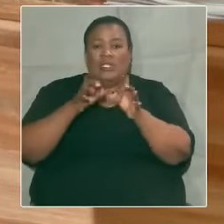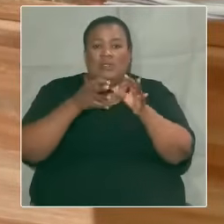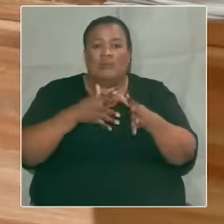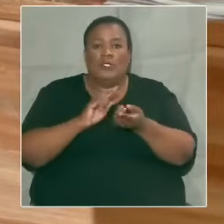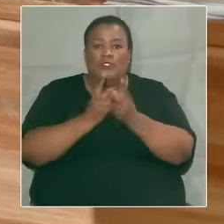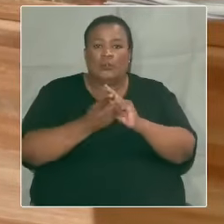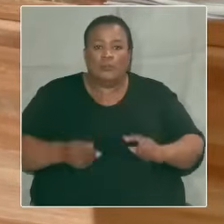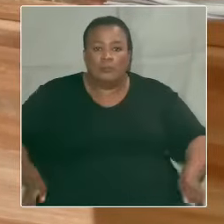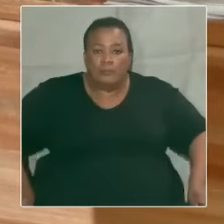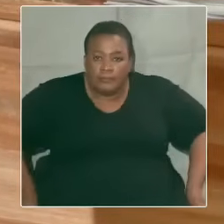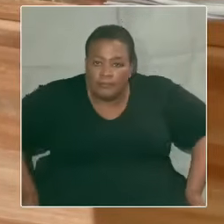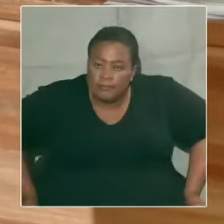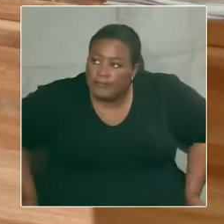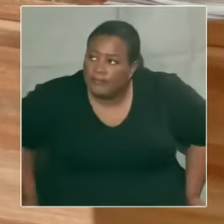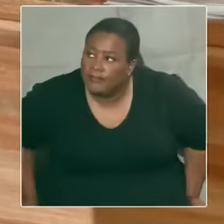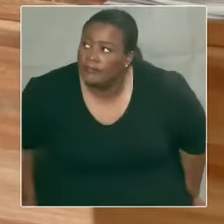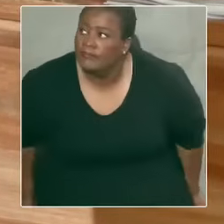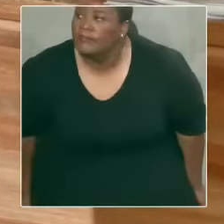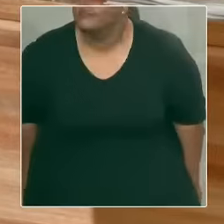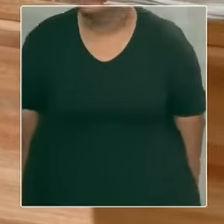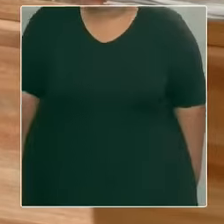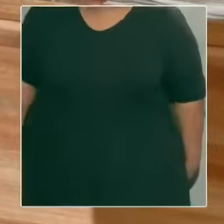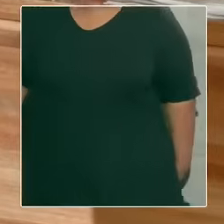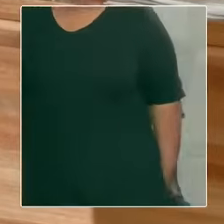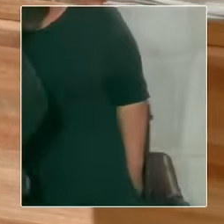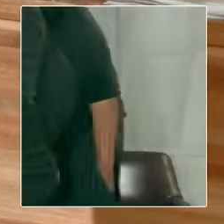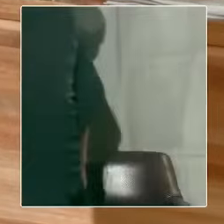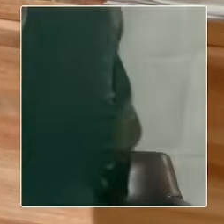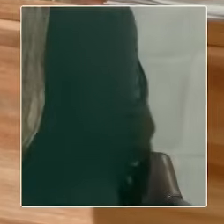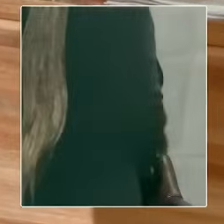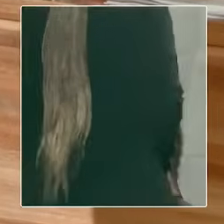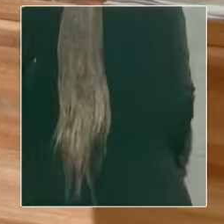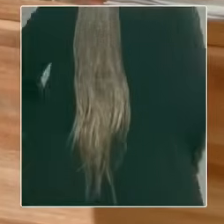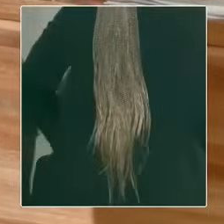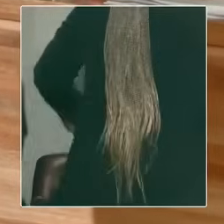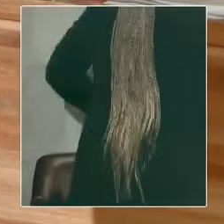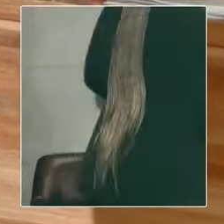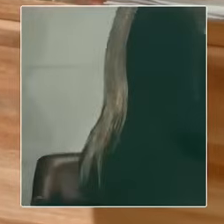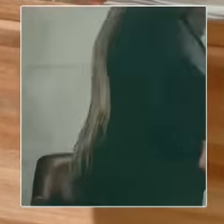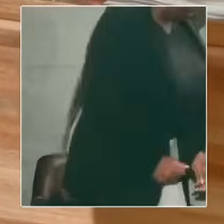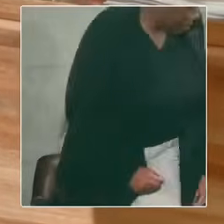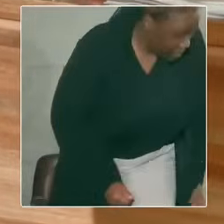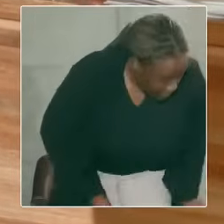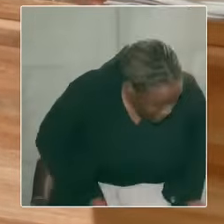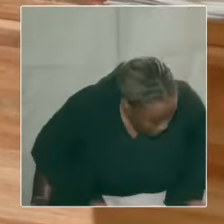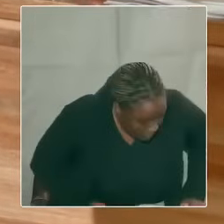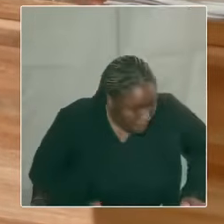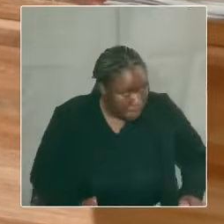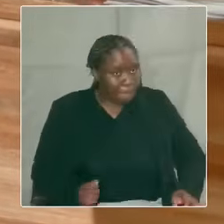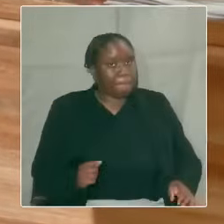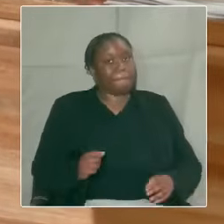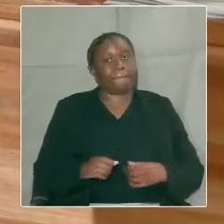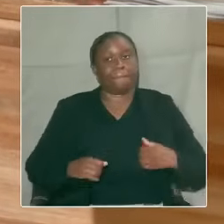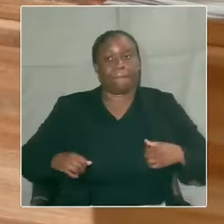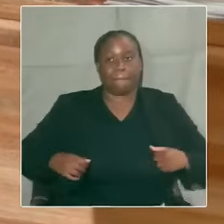in 81, you deal with the extension relating to that March